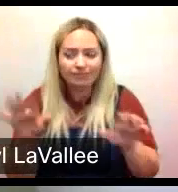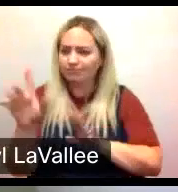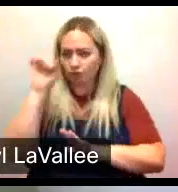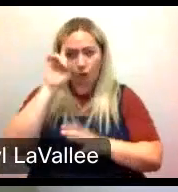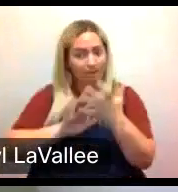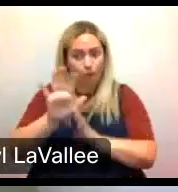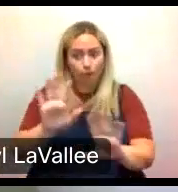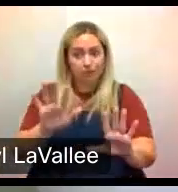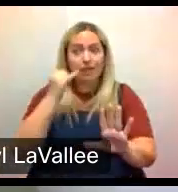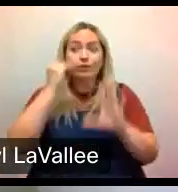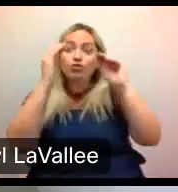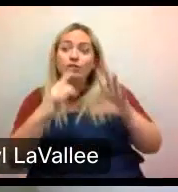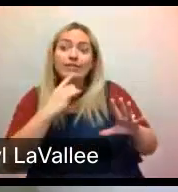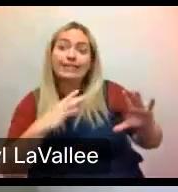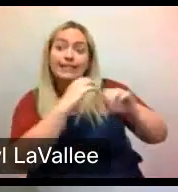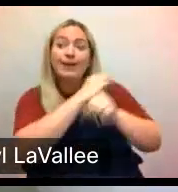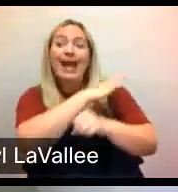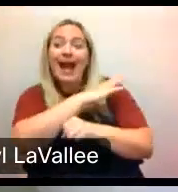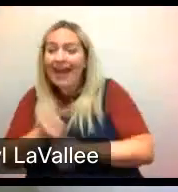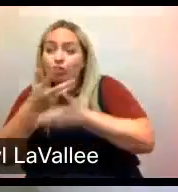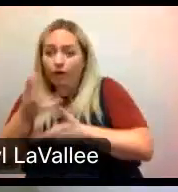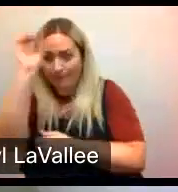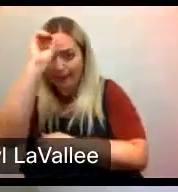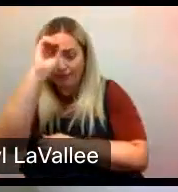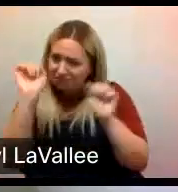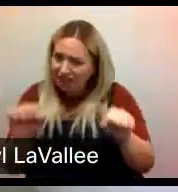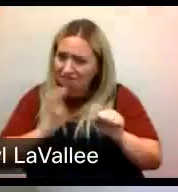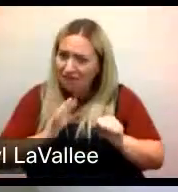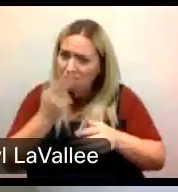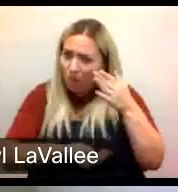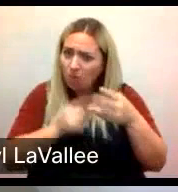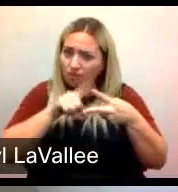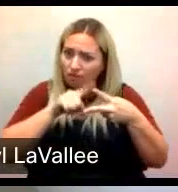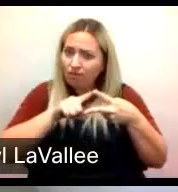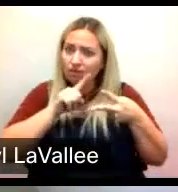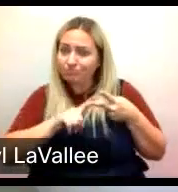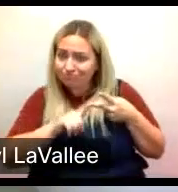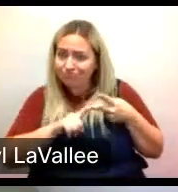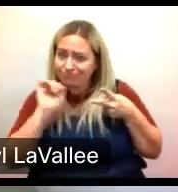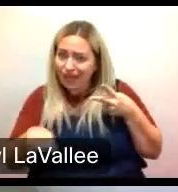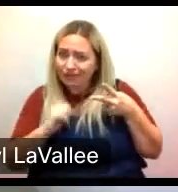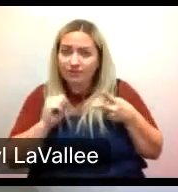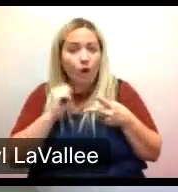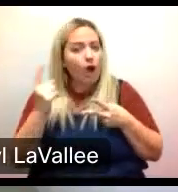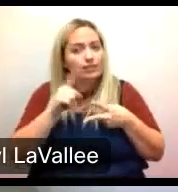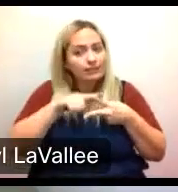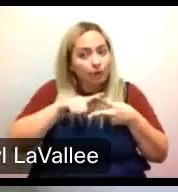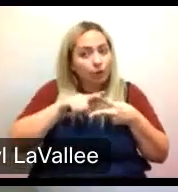if your instructor says summarize and share your opinion. That's fine. Summaries are always objective.